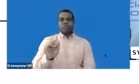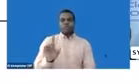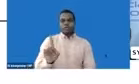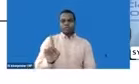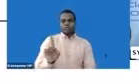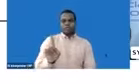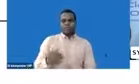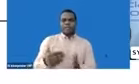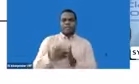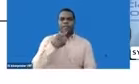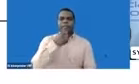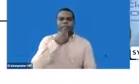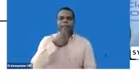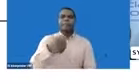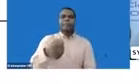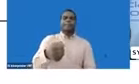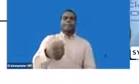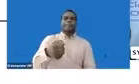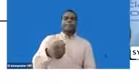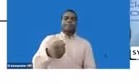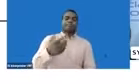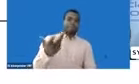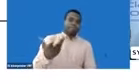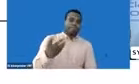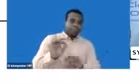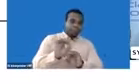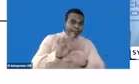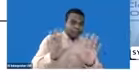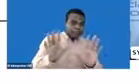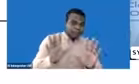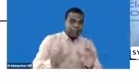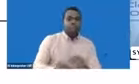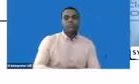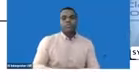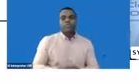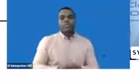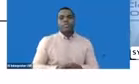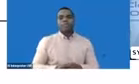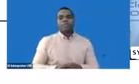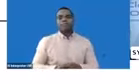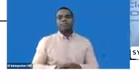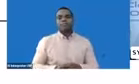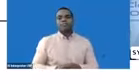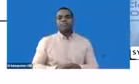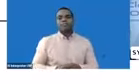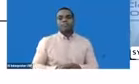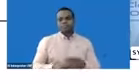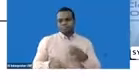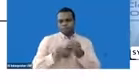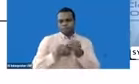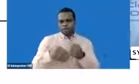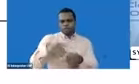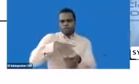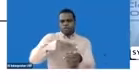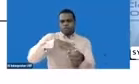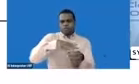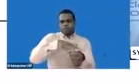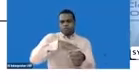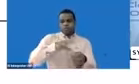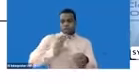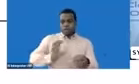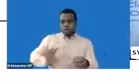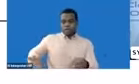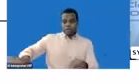and the local conditions differ from country to country and also from region to region. So